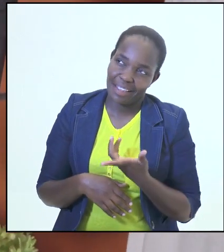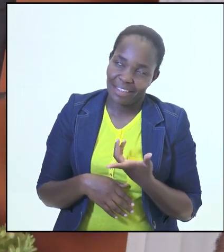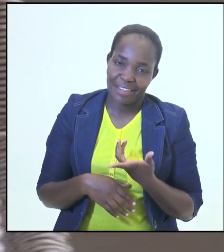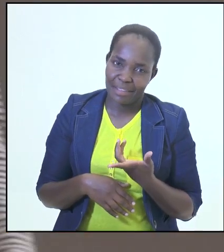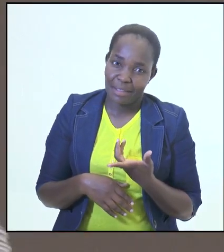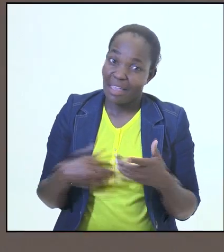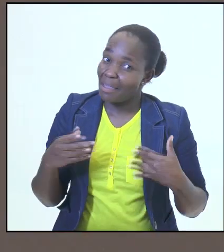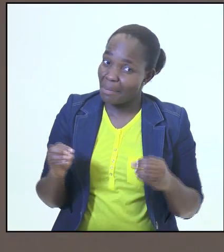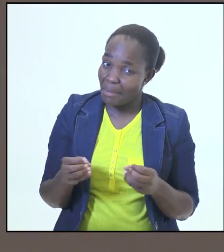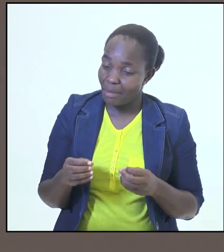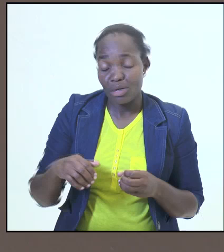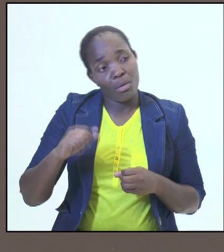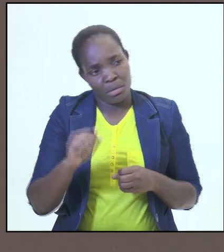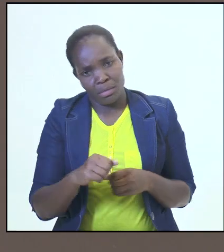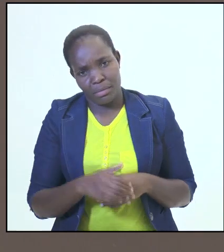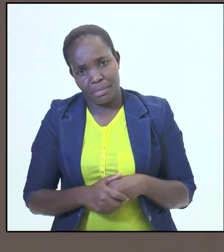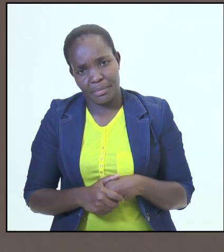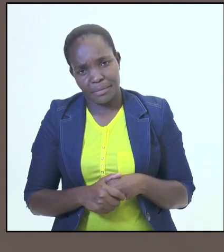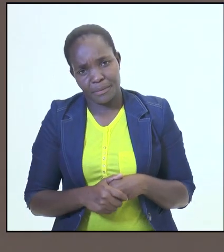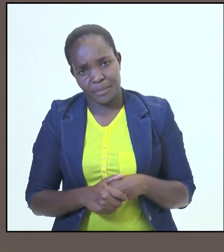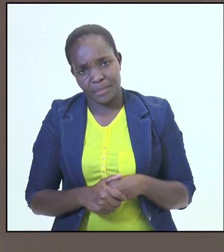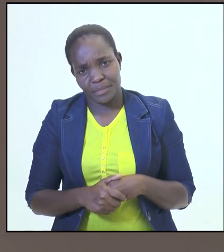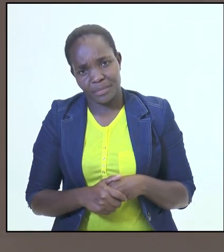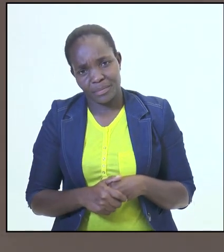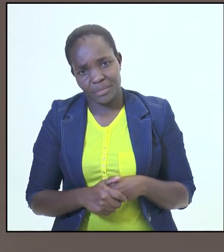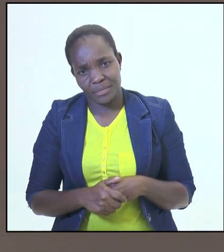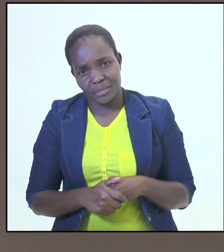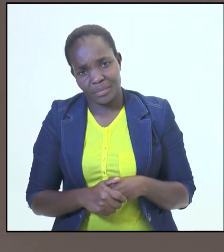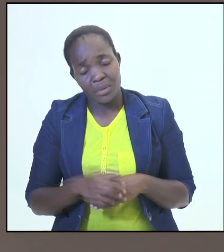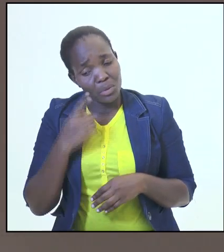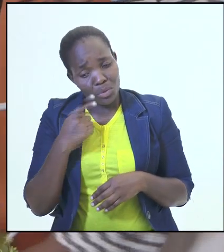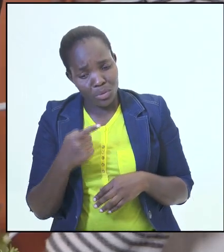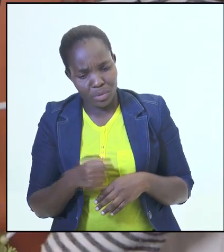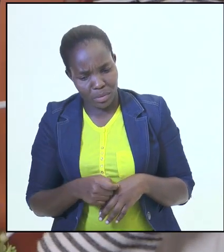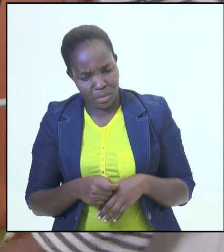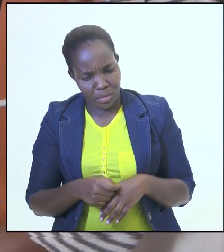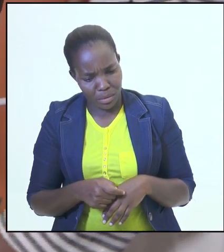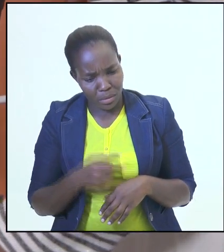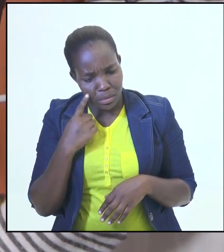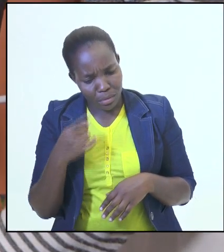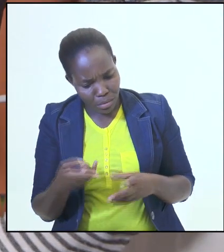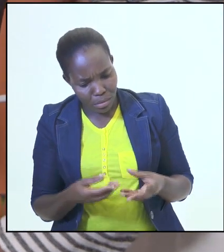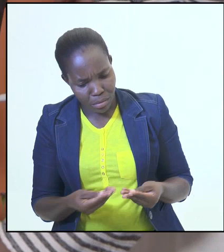Unhappy? Yes, have a heart, Winter. Don't look with your city eyes. Look at their hearts.